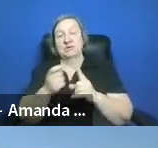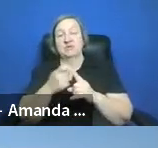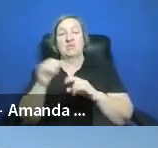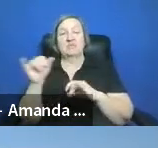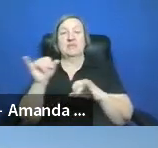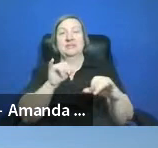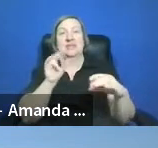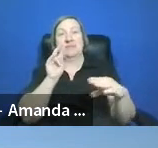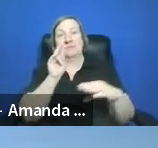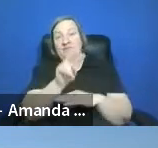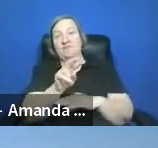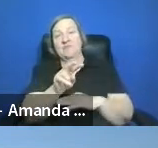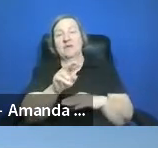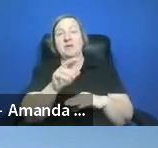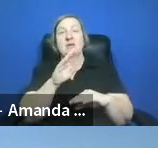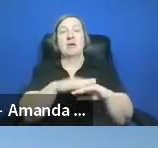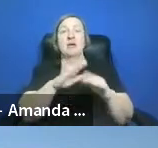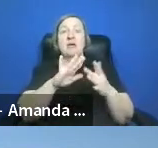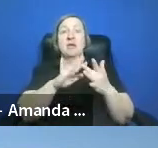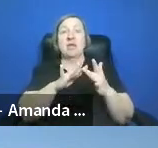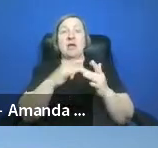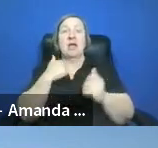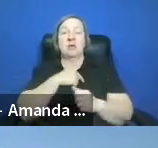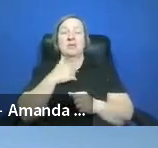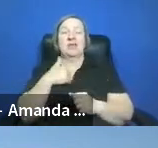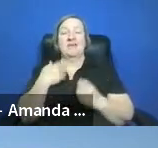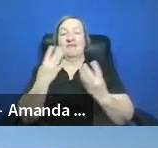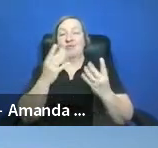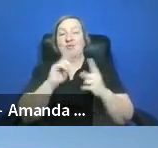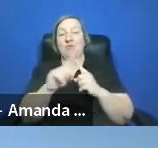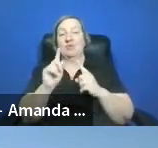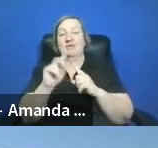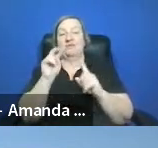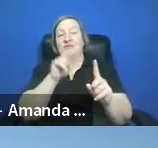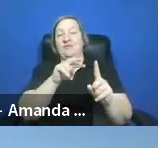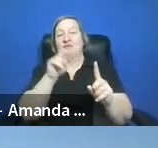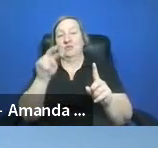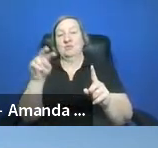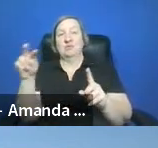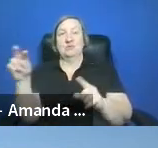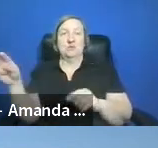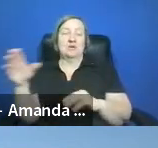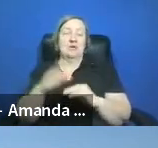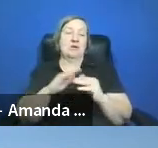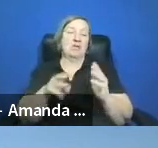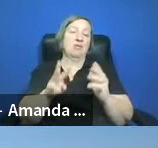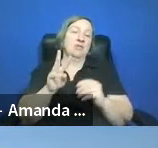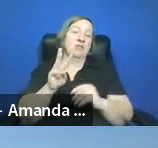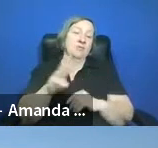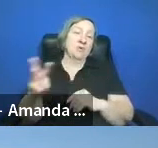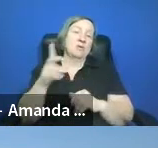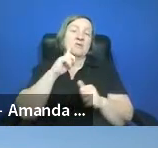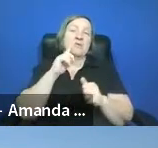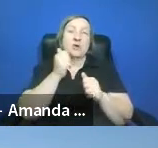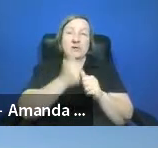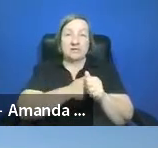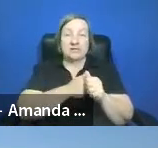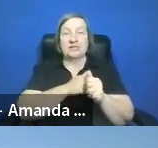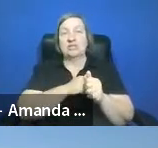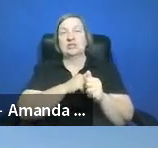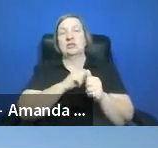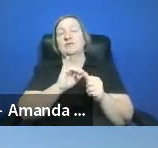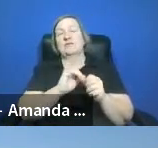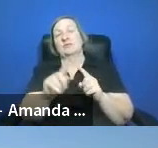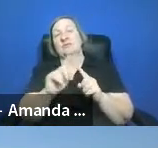vantage point. Online, we've got 4 different views on our webpage for each of these